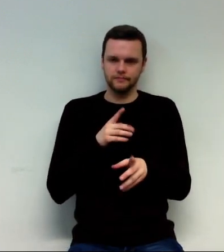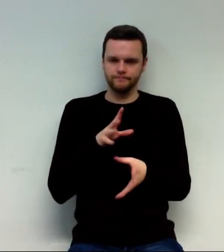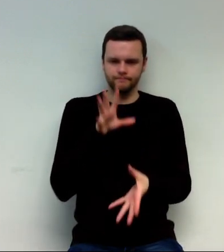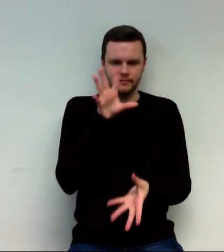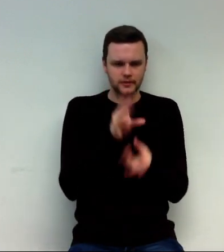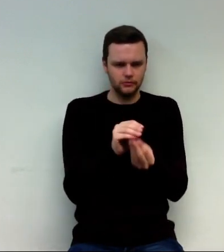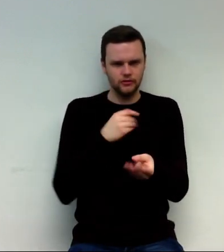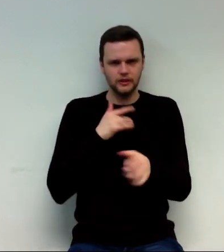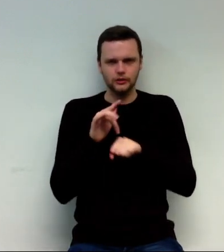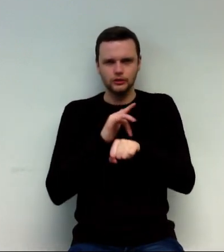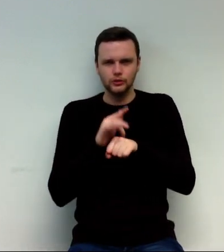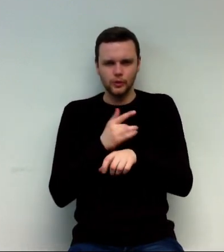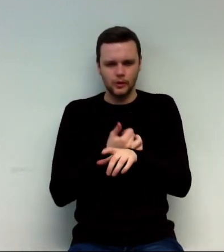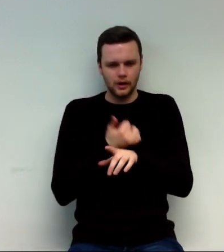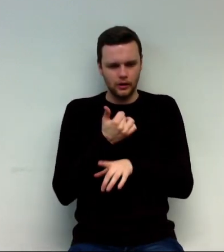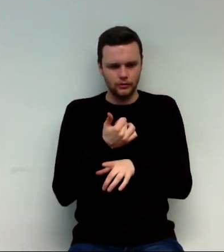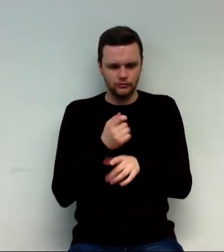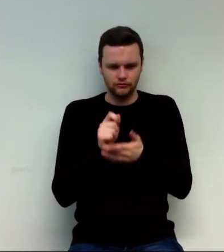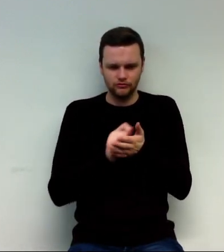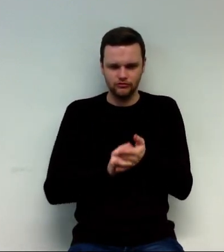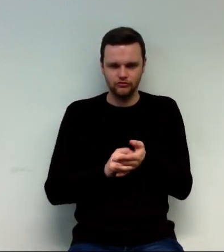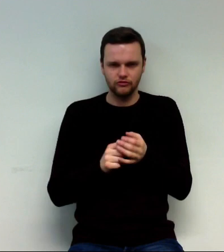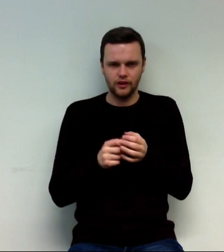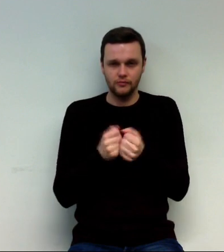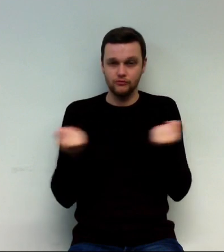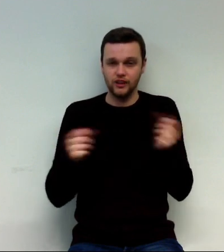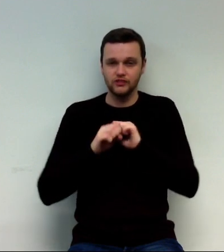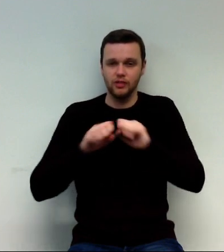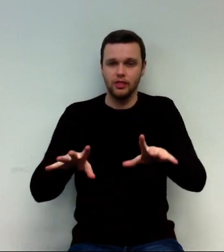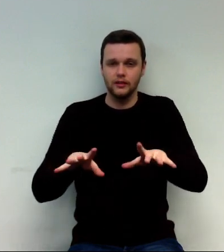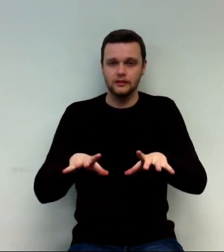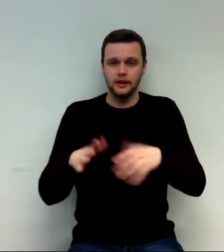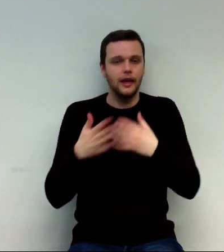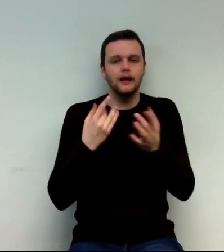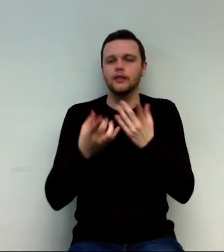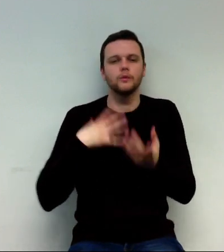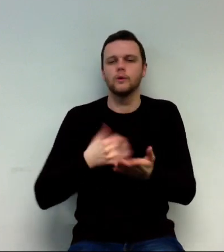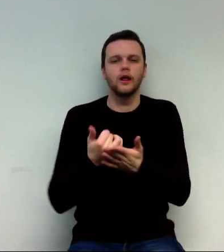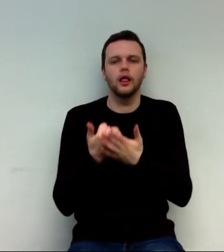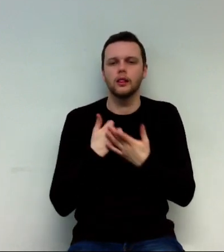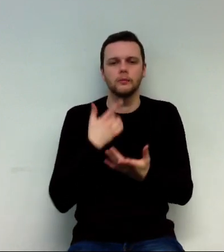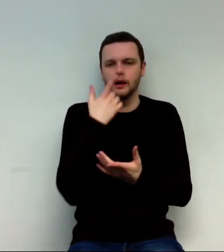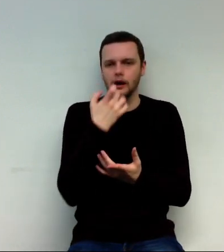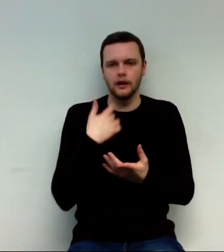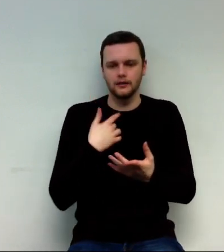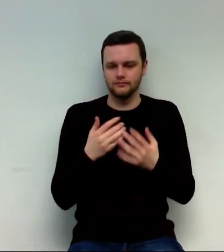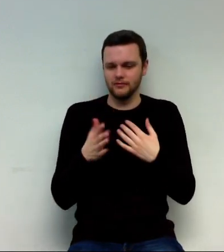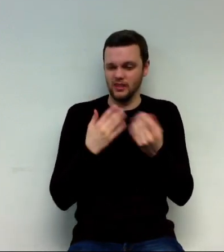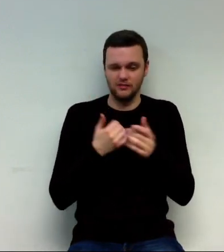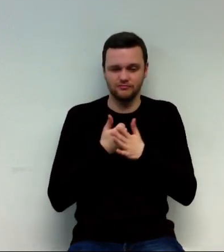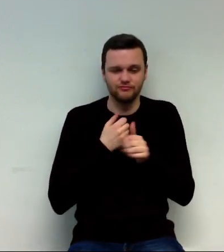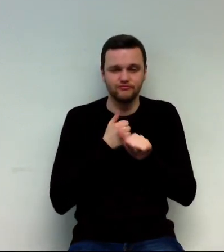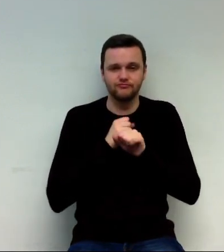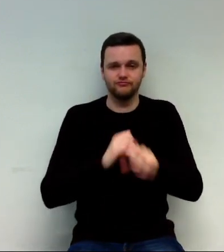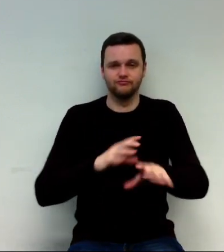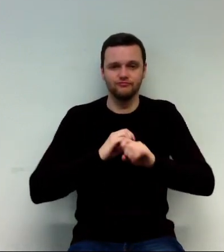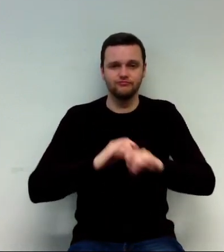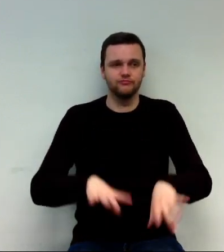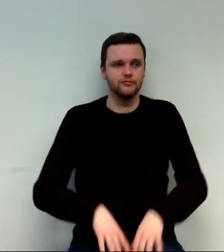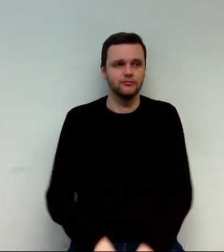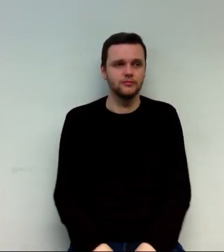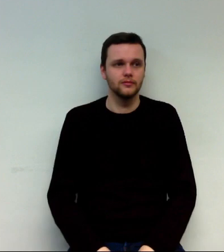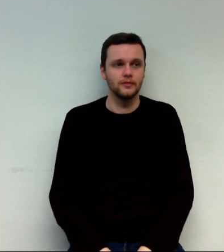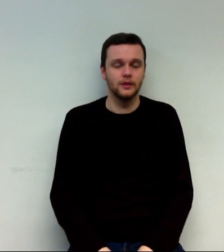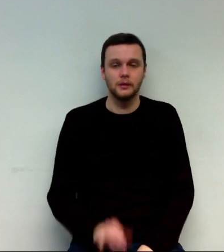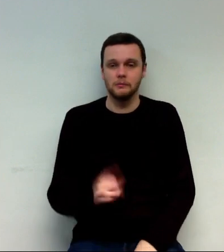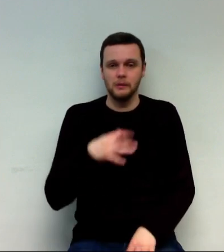show, or like write a press release, anything, we can help with all of your sort of marketing needs. And sometimes it's just having that sounding